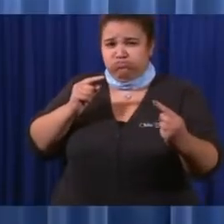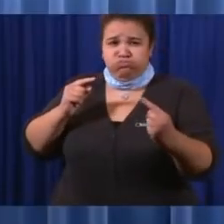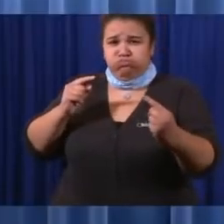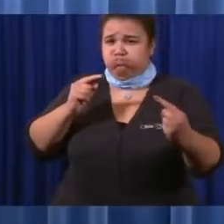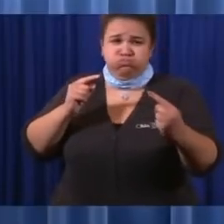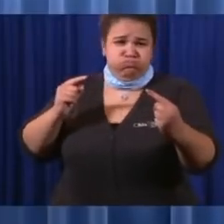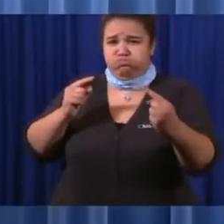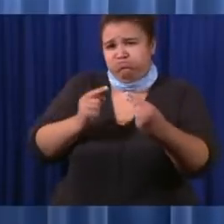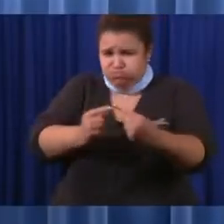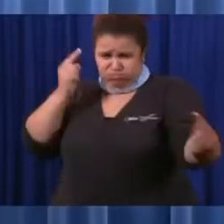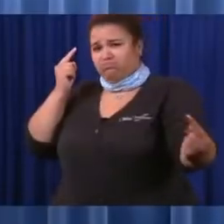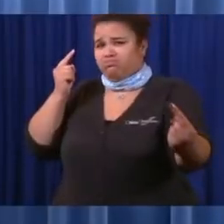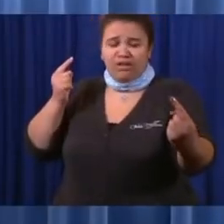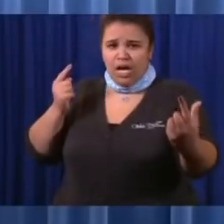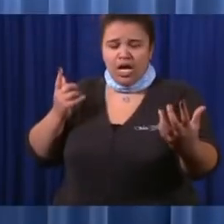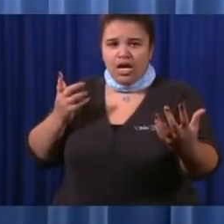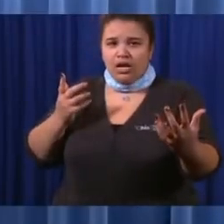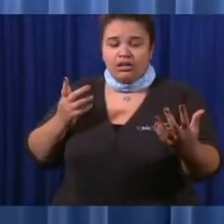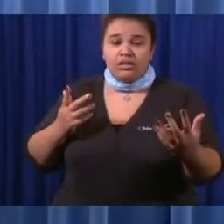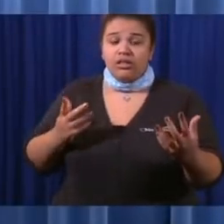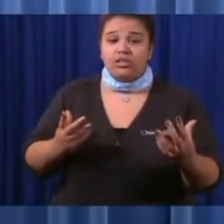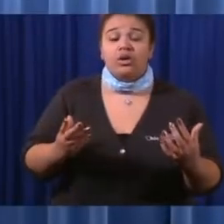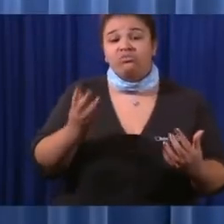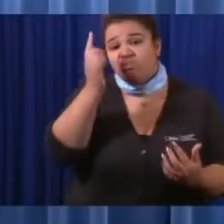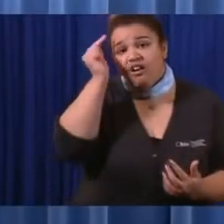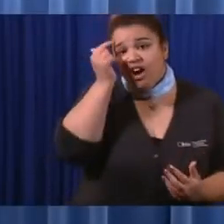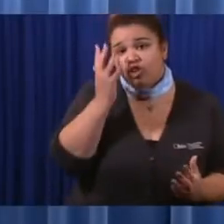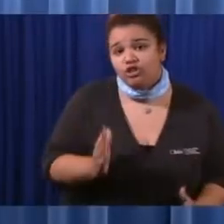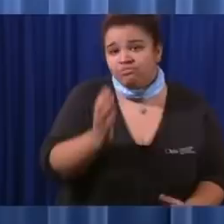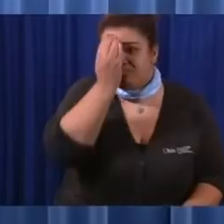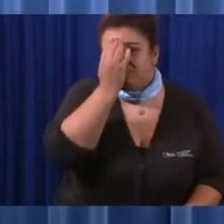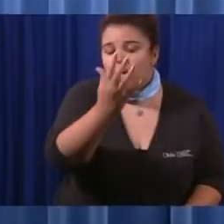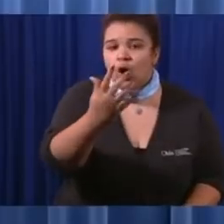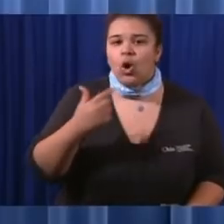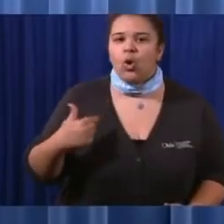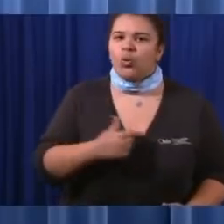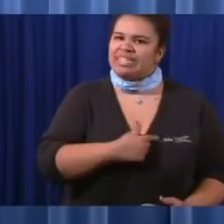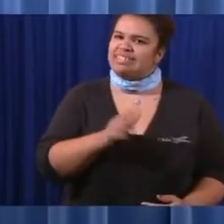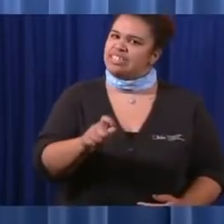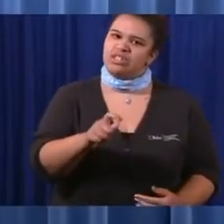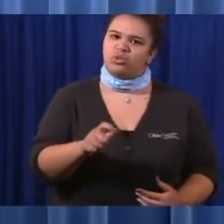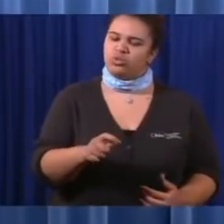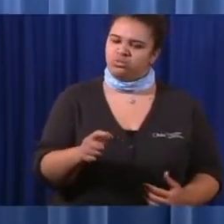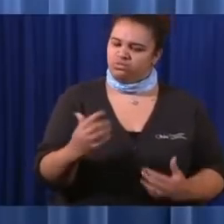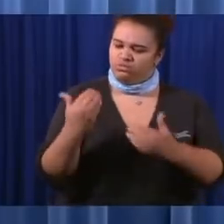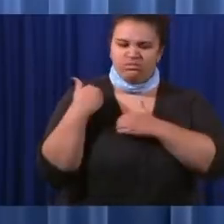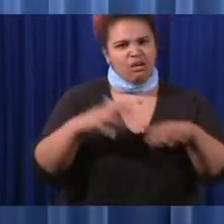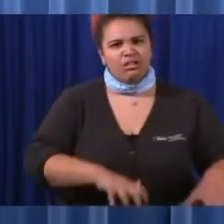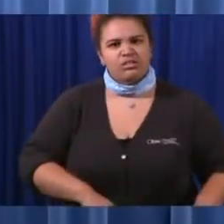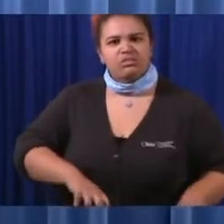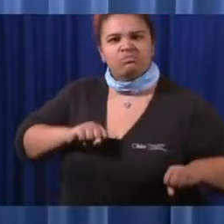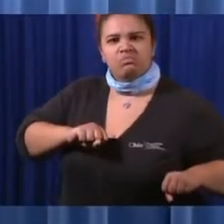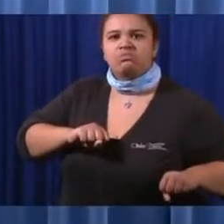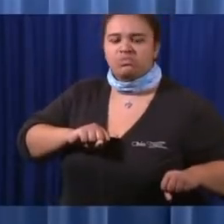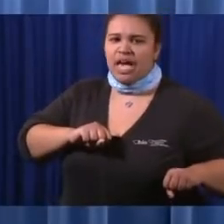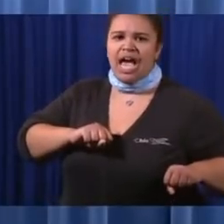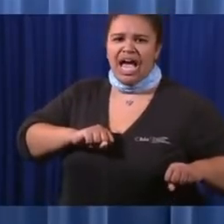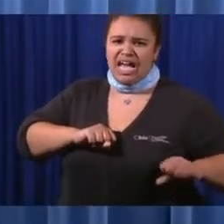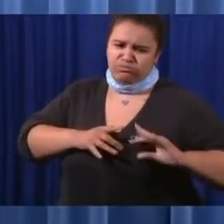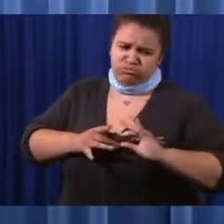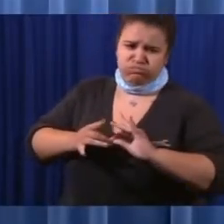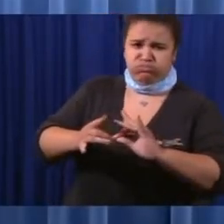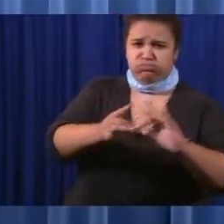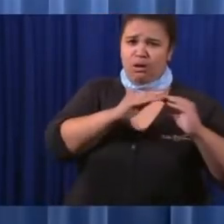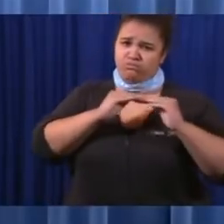start somewhere to grab each other and protect each other, because perhaps we might not have a country in 100 years. As